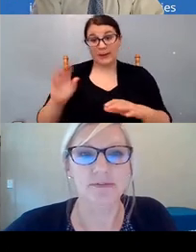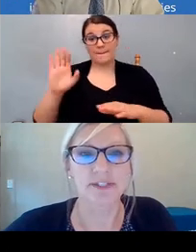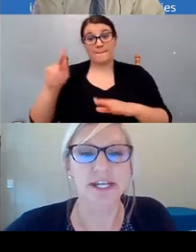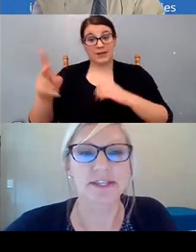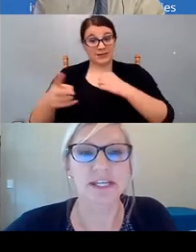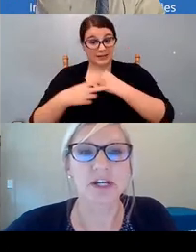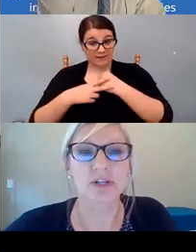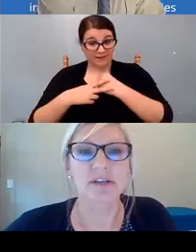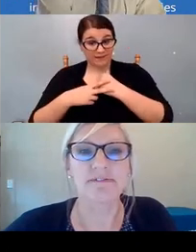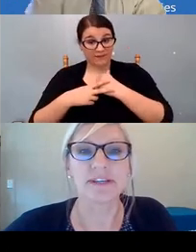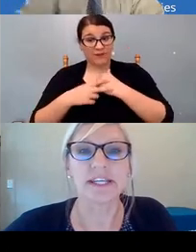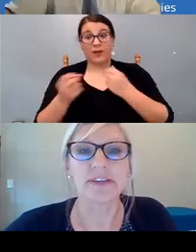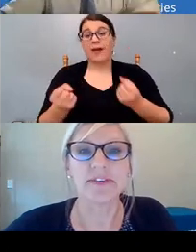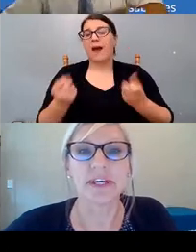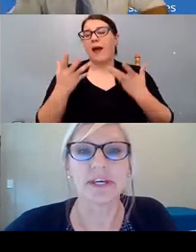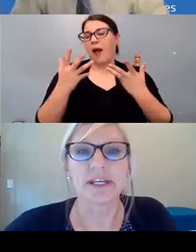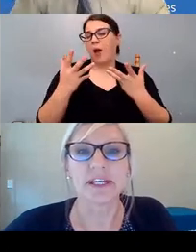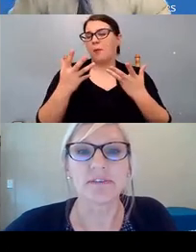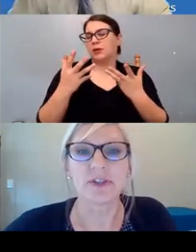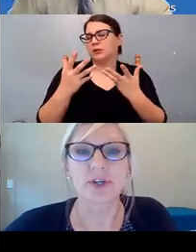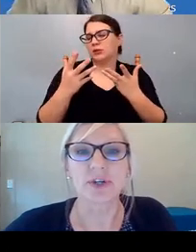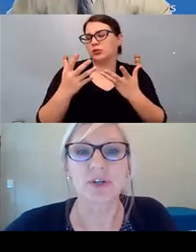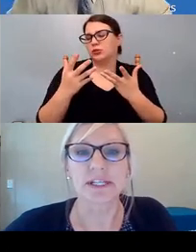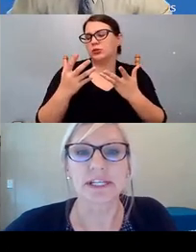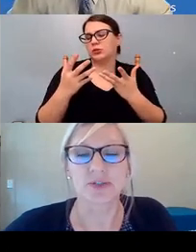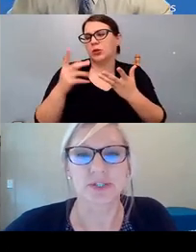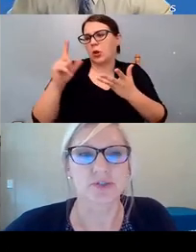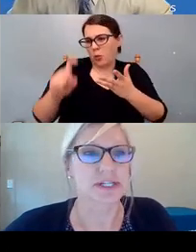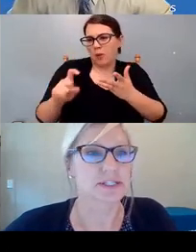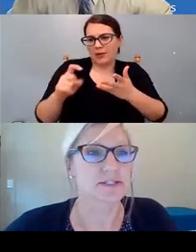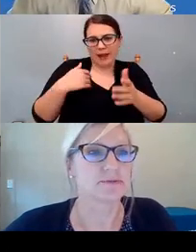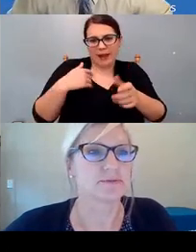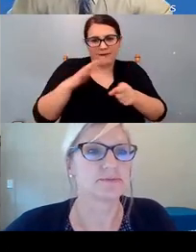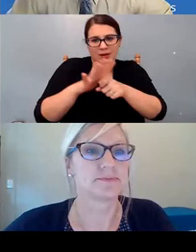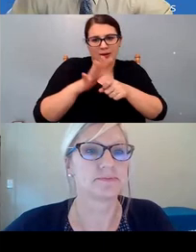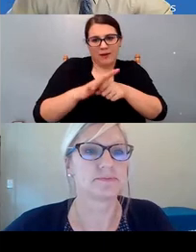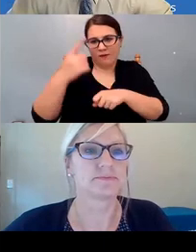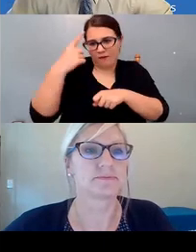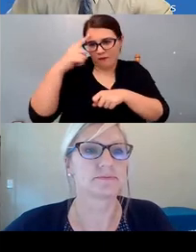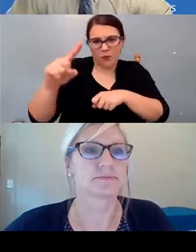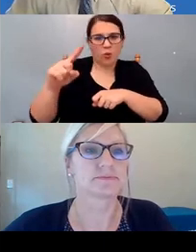to offset the yearly fees given the current interest rates?